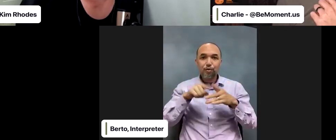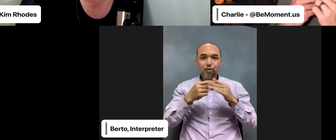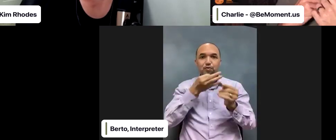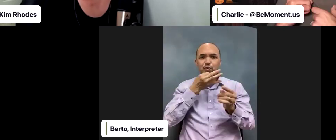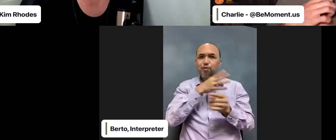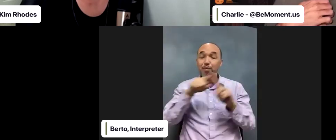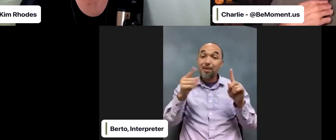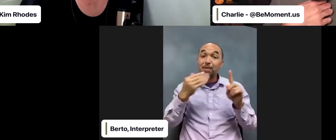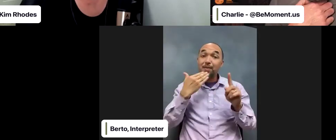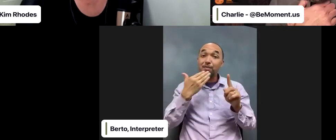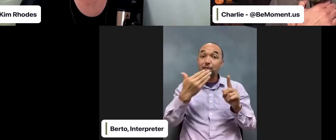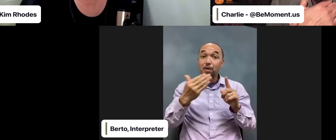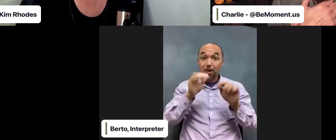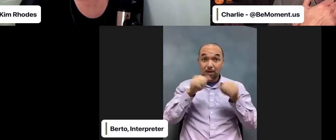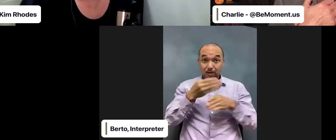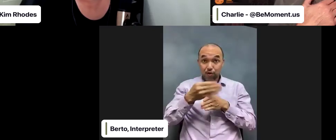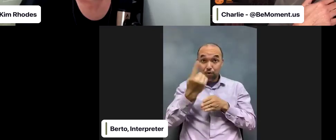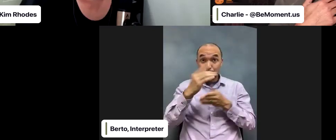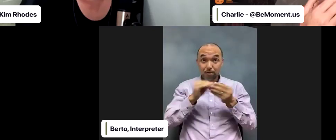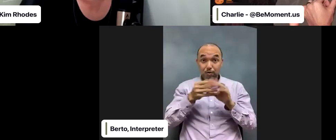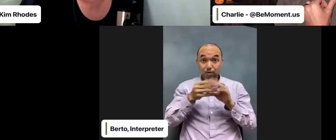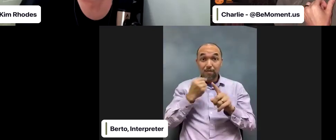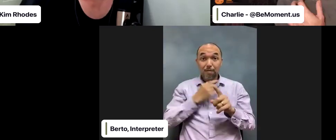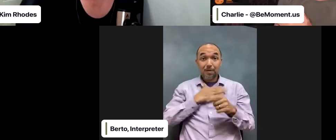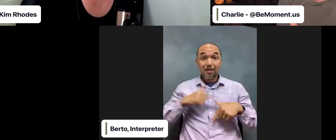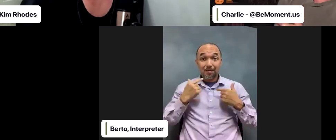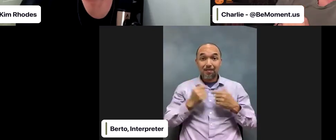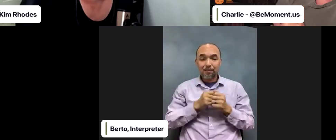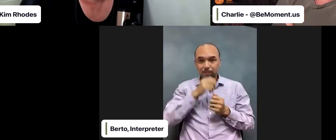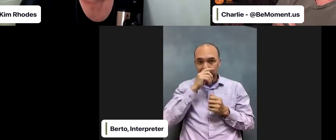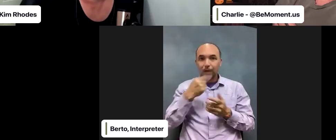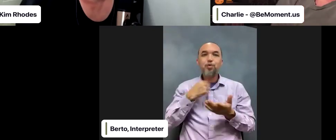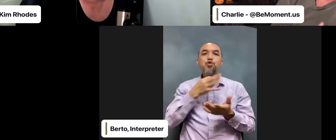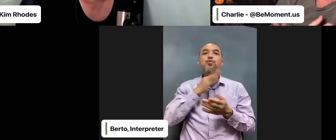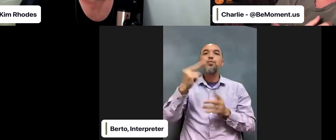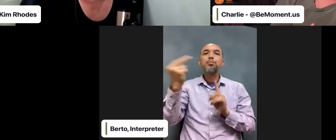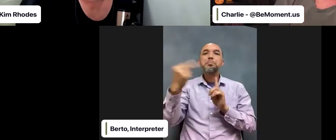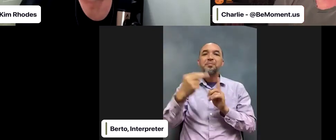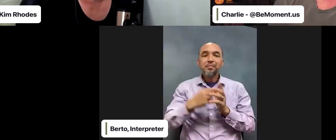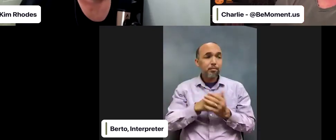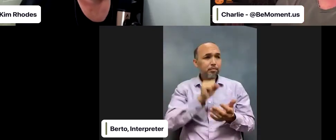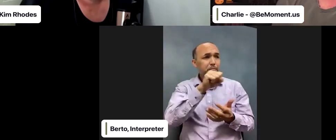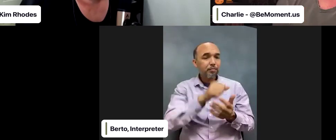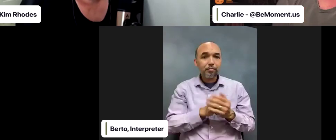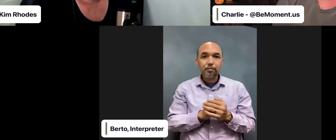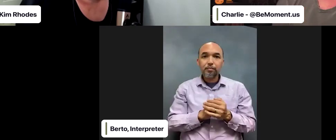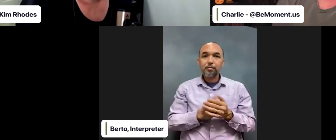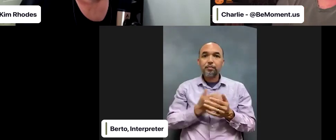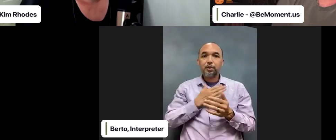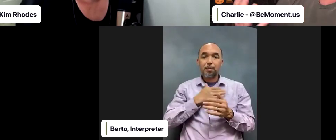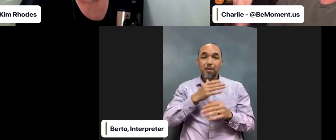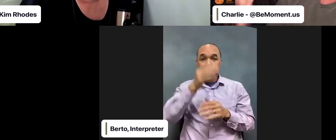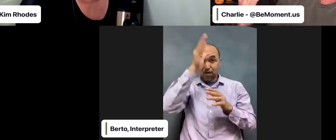Charlie? Can I share one quick story from my life too? Yes, please. I would love to hear your perspective. Yes. My grandfather passed